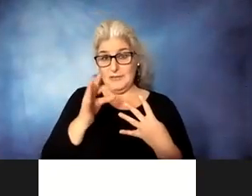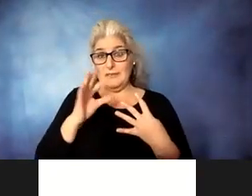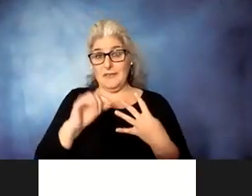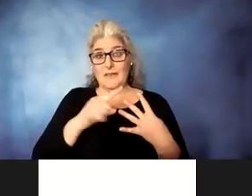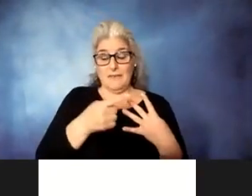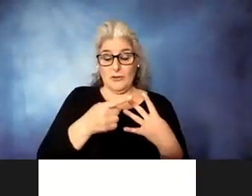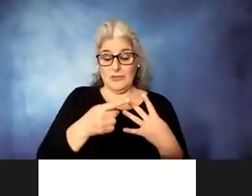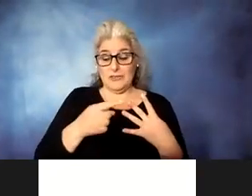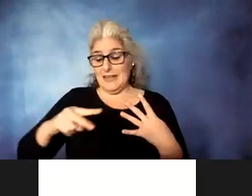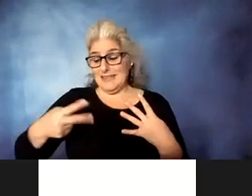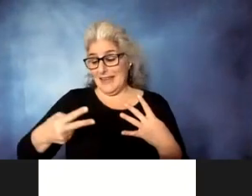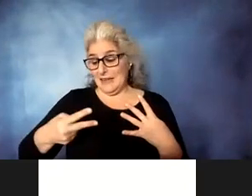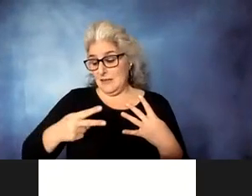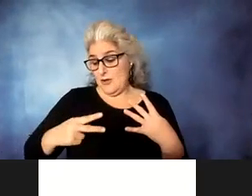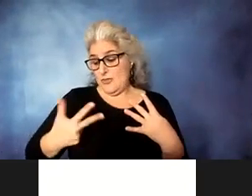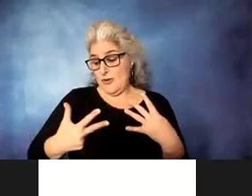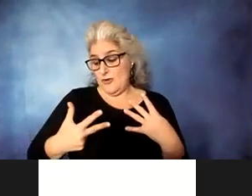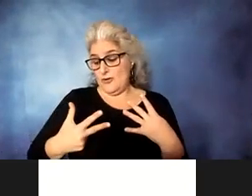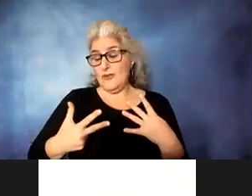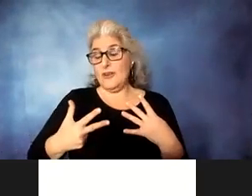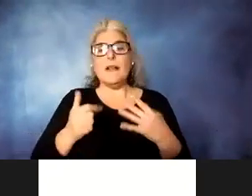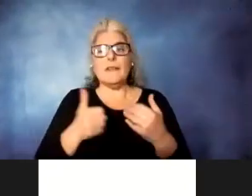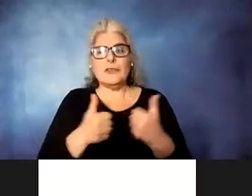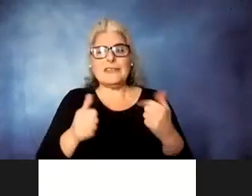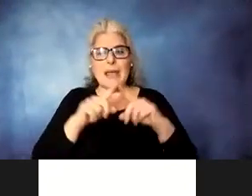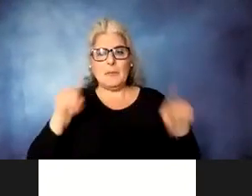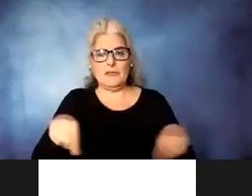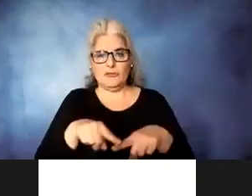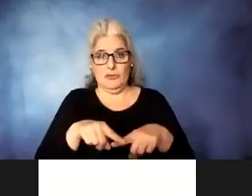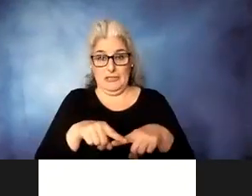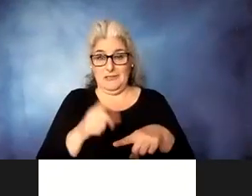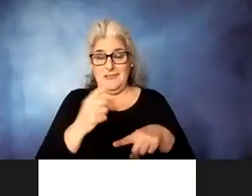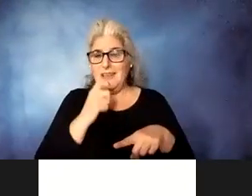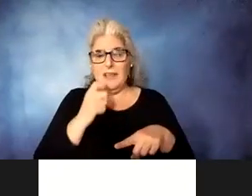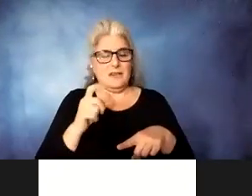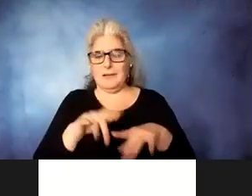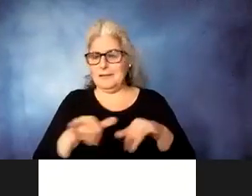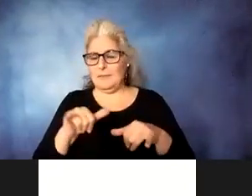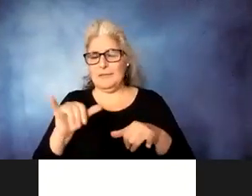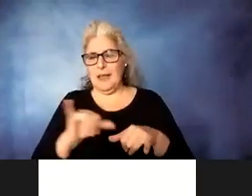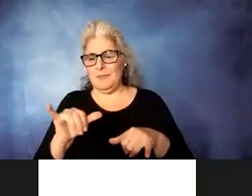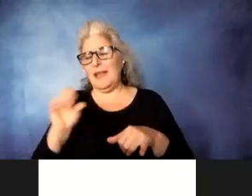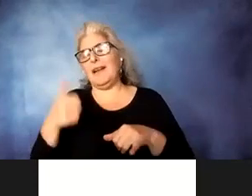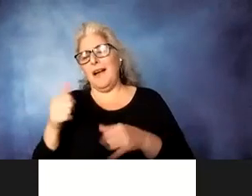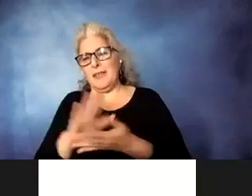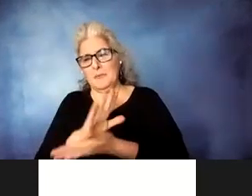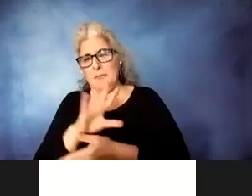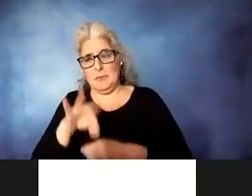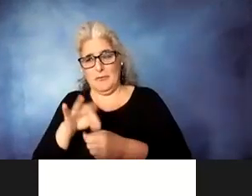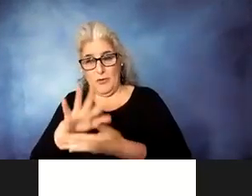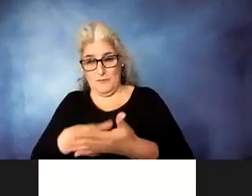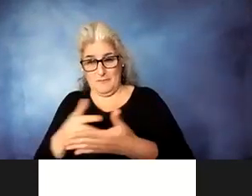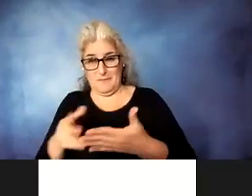third choice, are separate screens on the AutoMark. When the voter selects a candidate, the